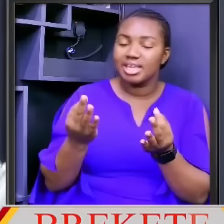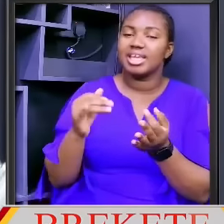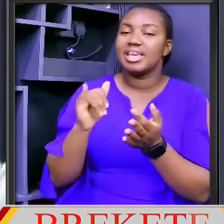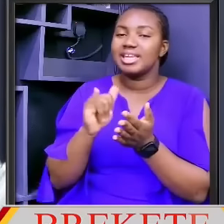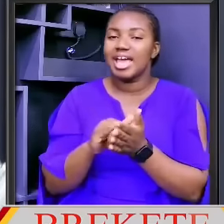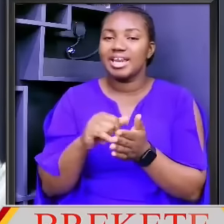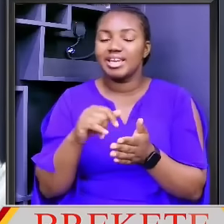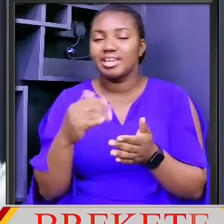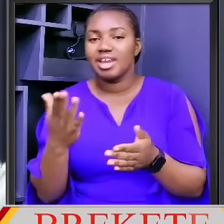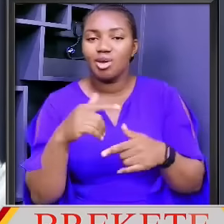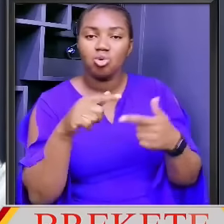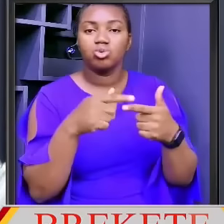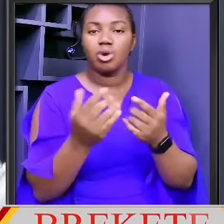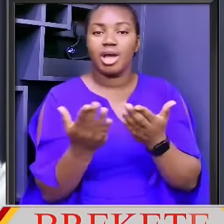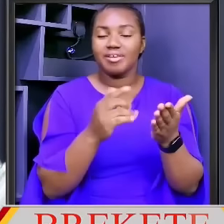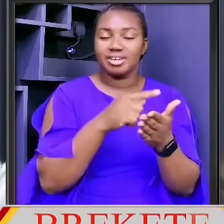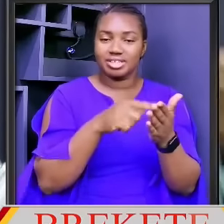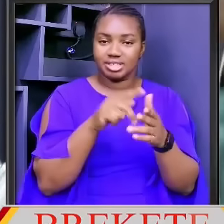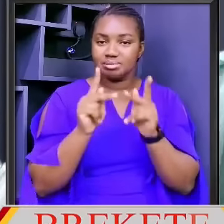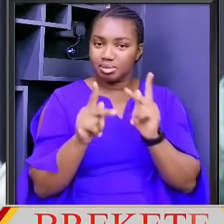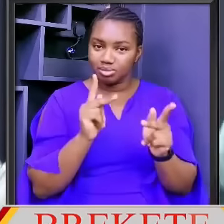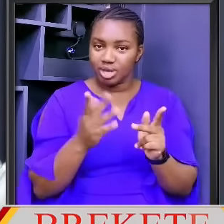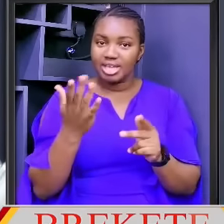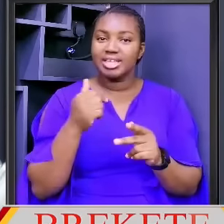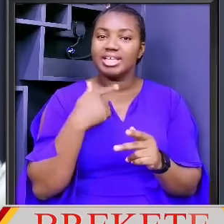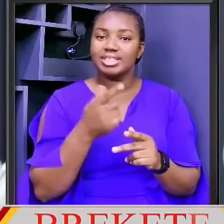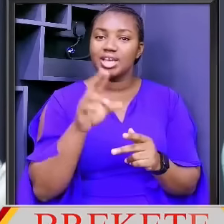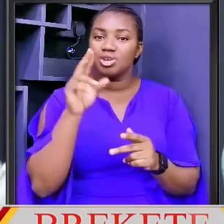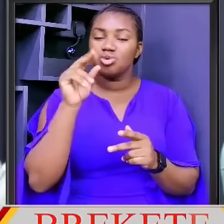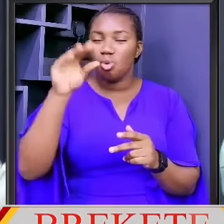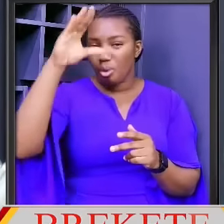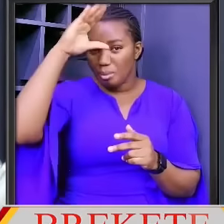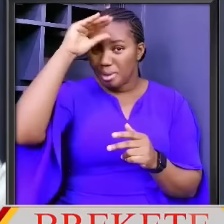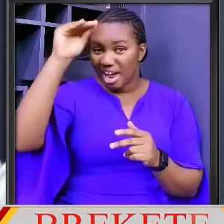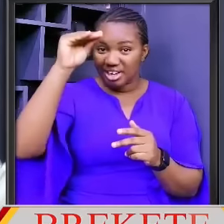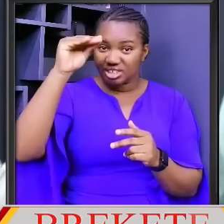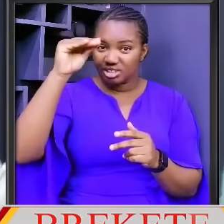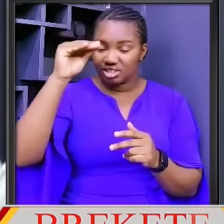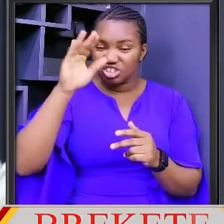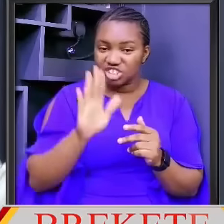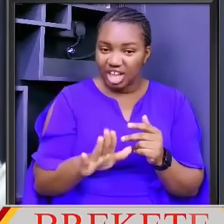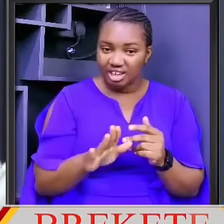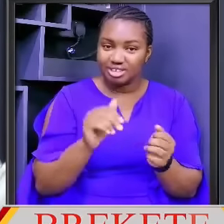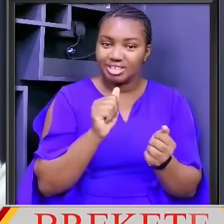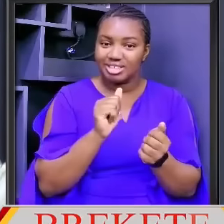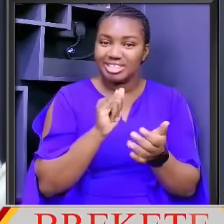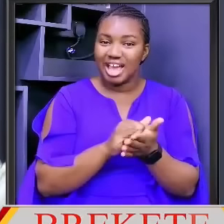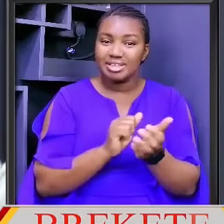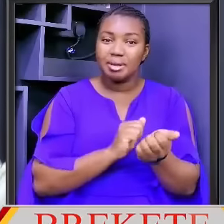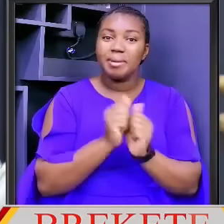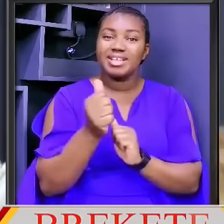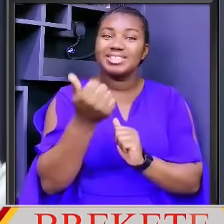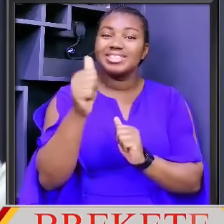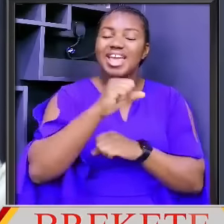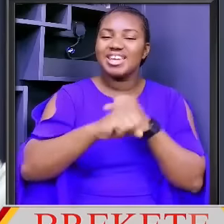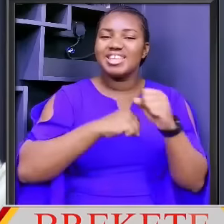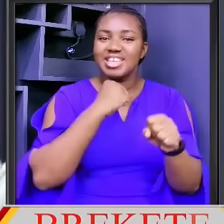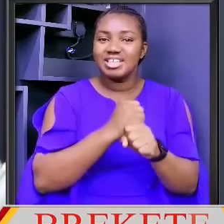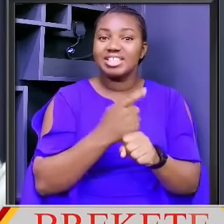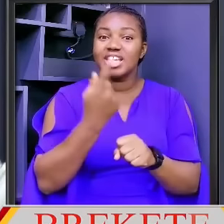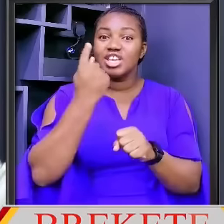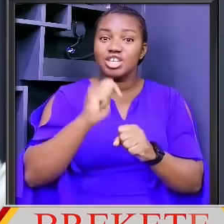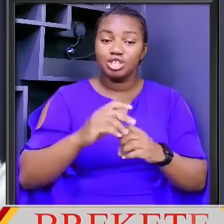these people they say no male child will pass 10 years for that family the grown-up ones nine they